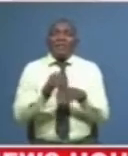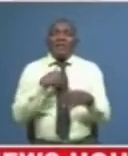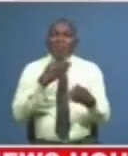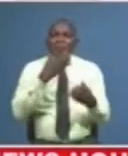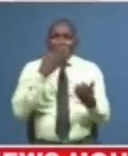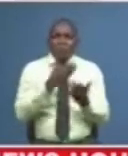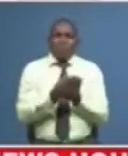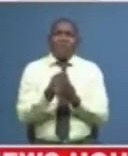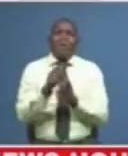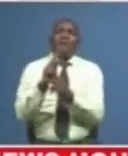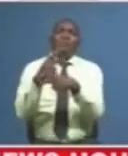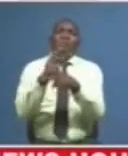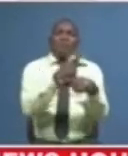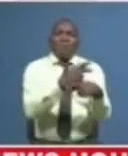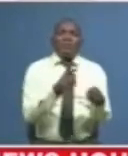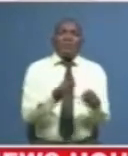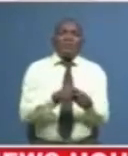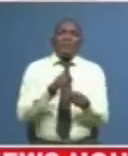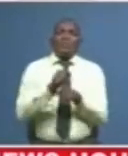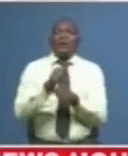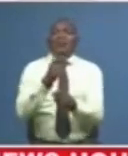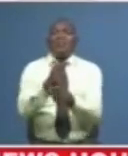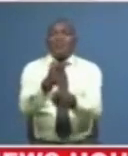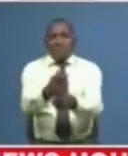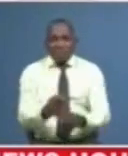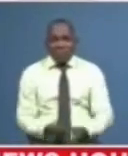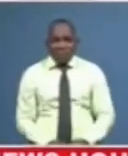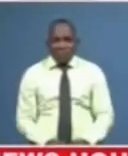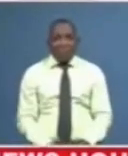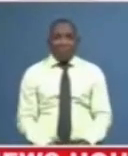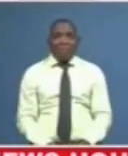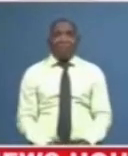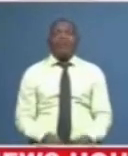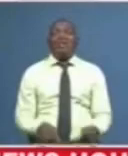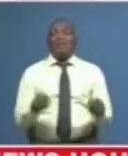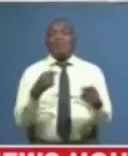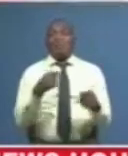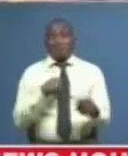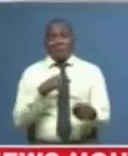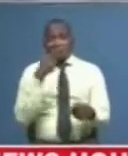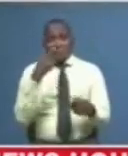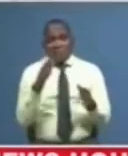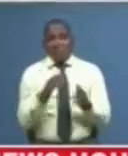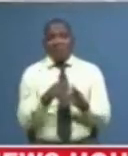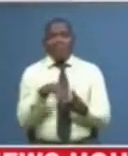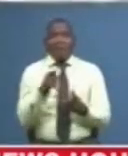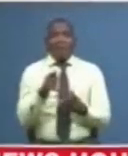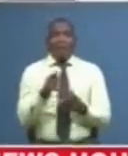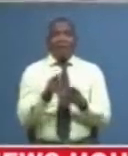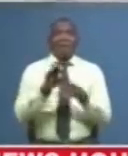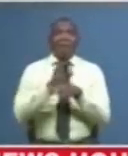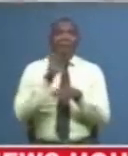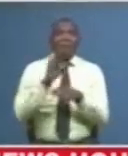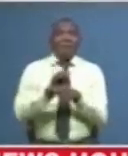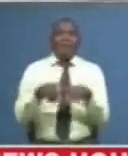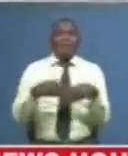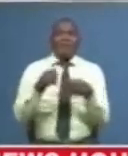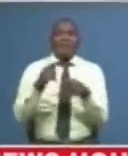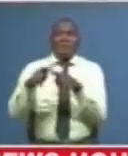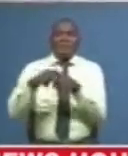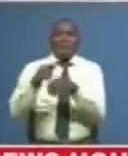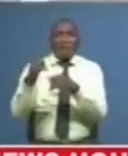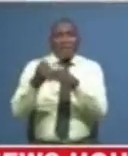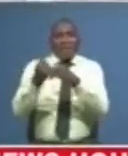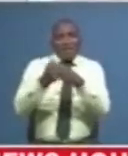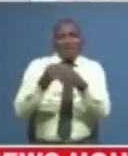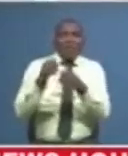productivity and efficiency. And in so saying, B5 Plus Factory is producing a wide range of iron and steel